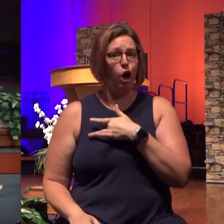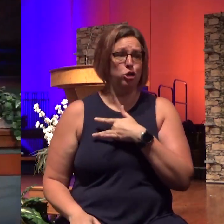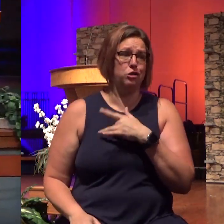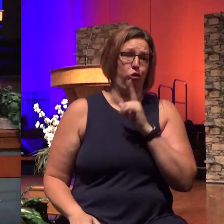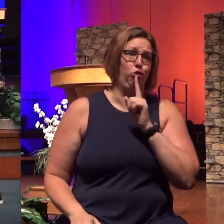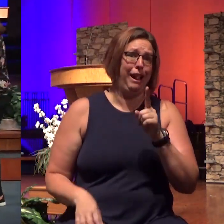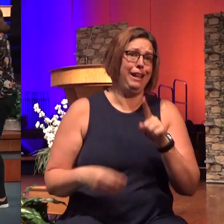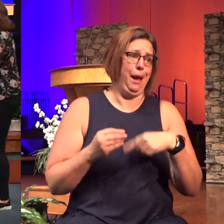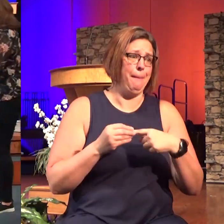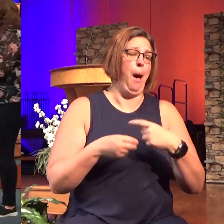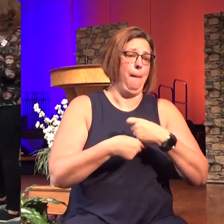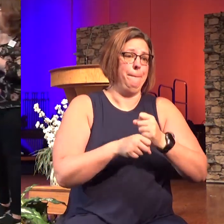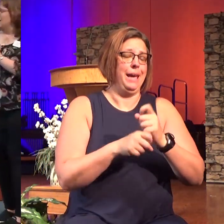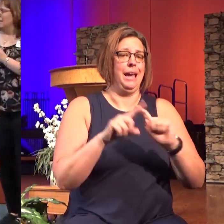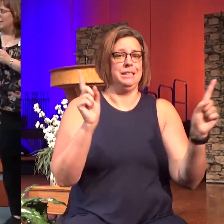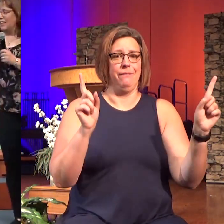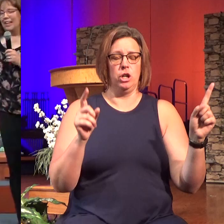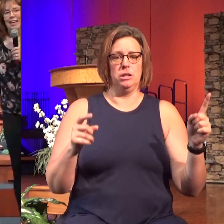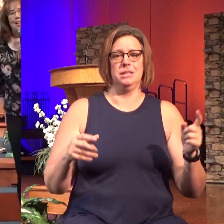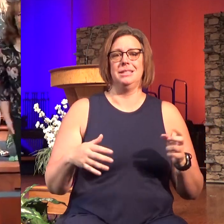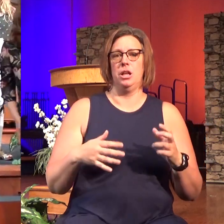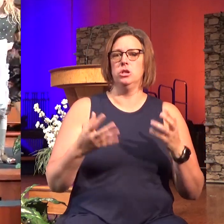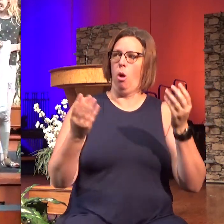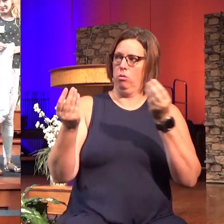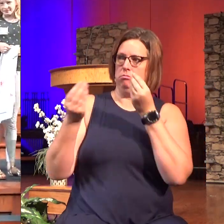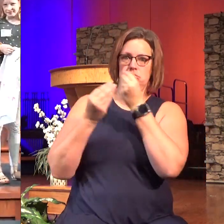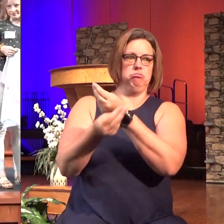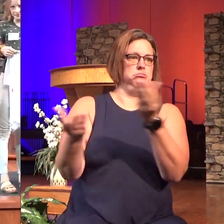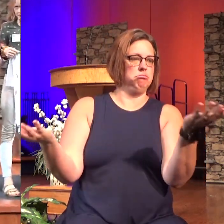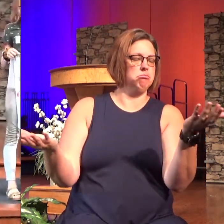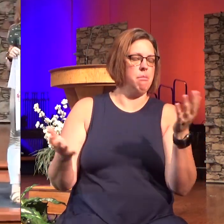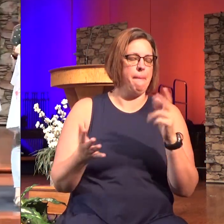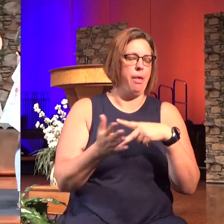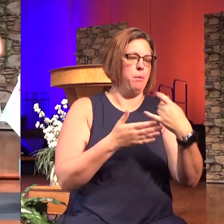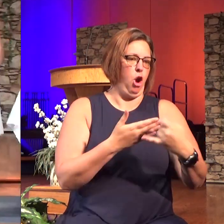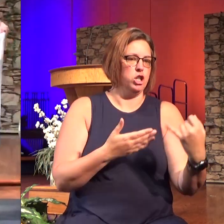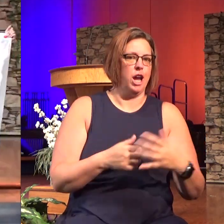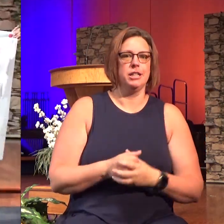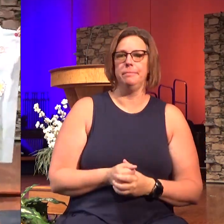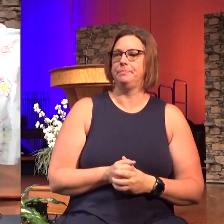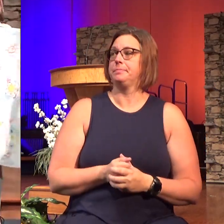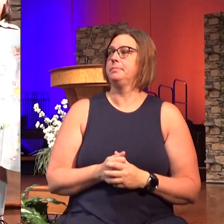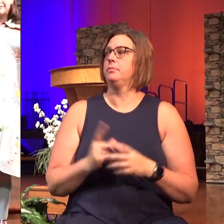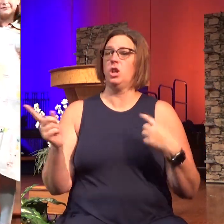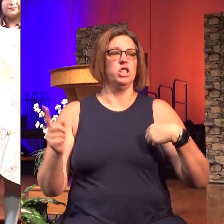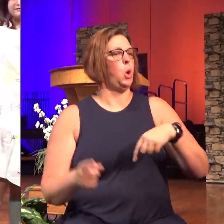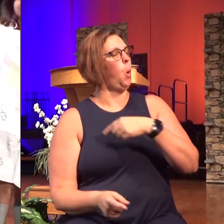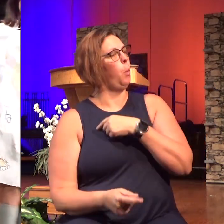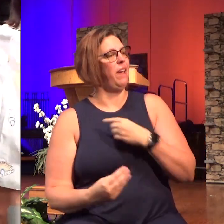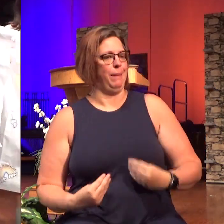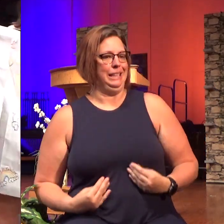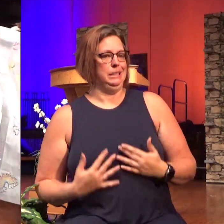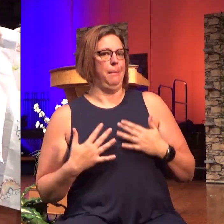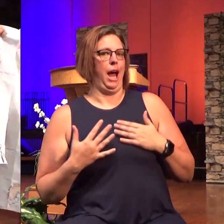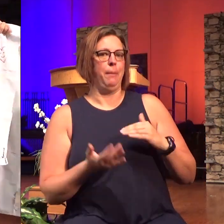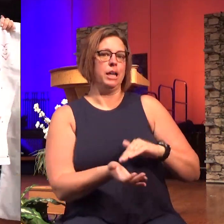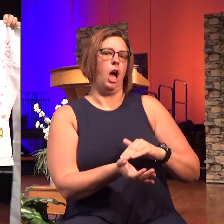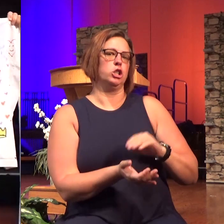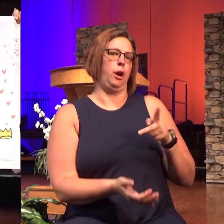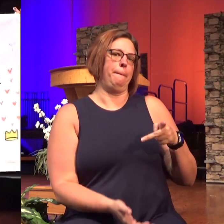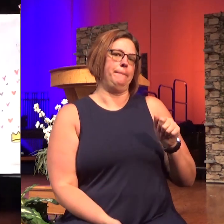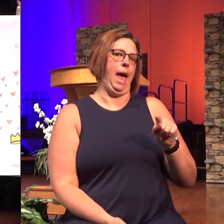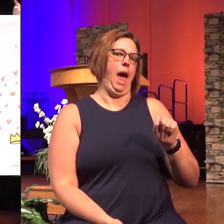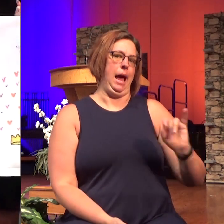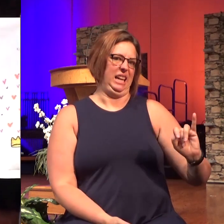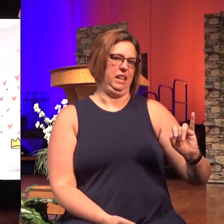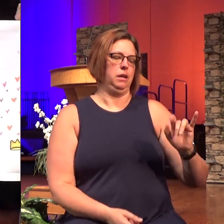about making a difference. So tell us about this project, Stacy. So we have been inspired by Dr. Patty, actually, to do a project